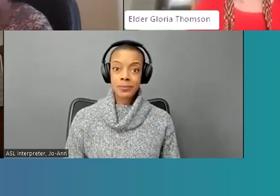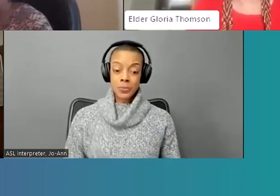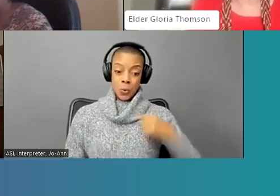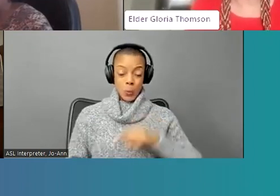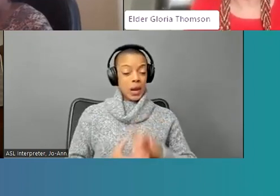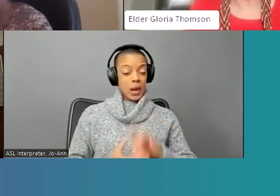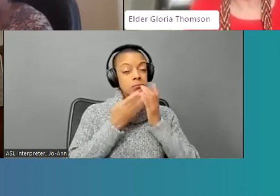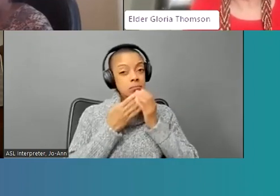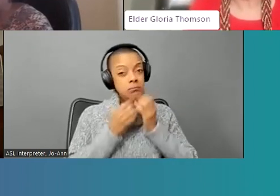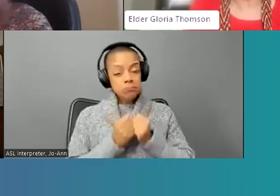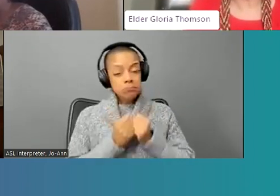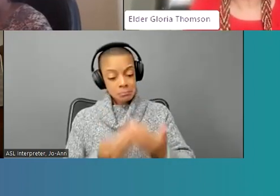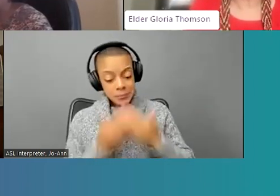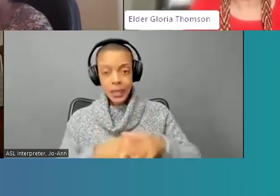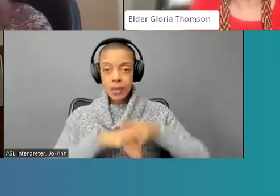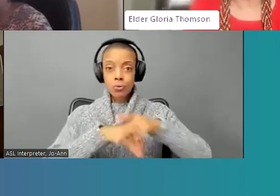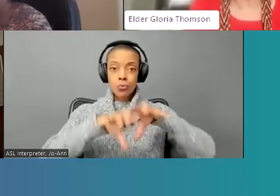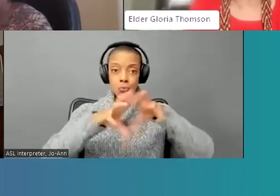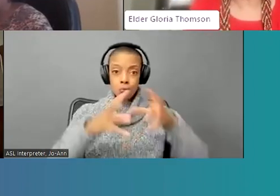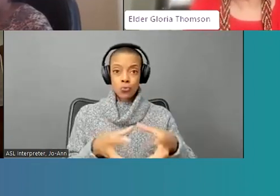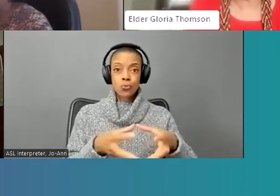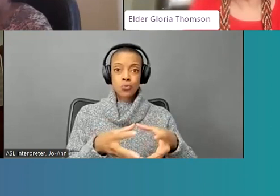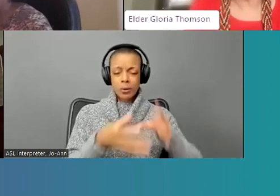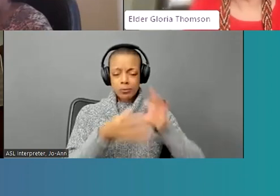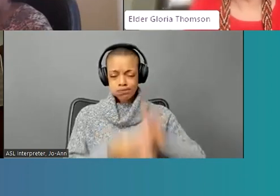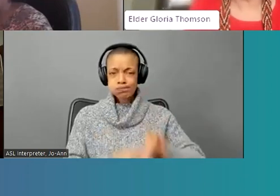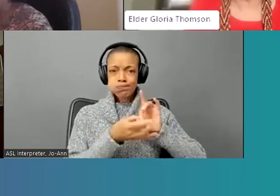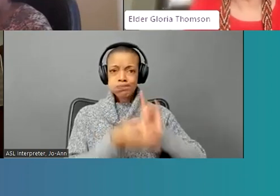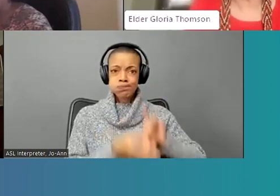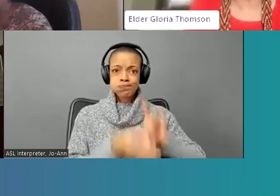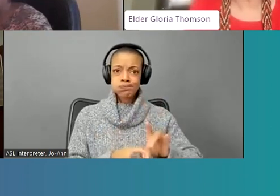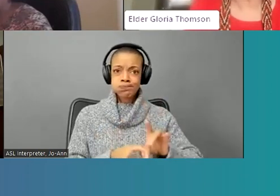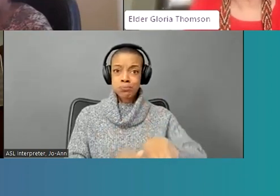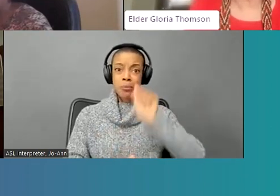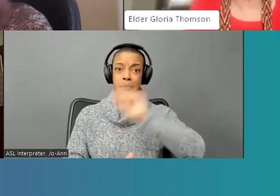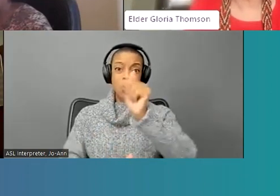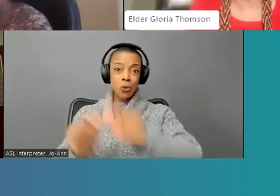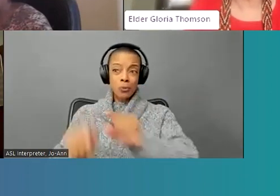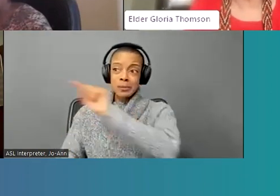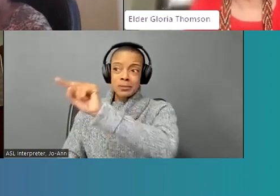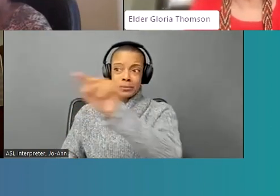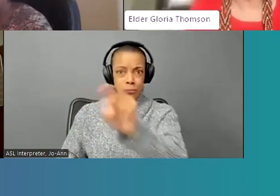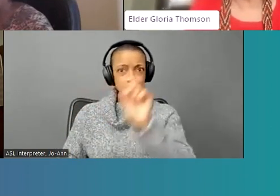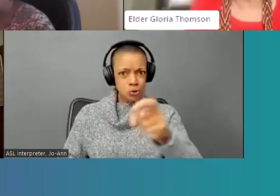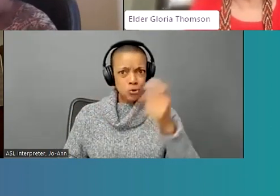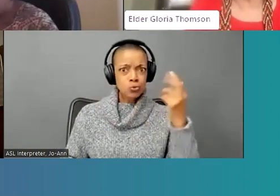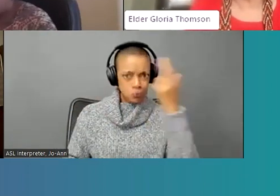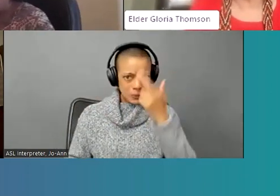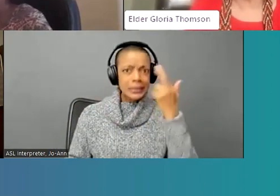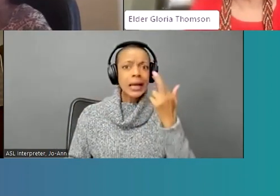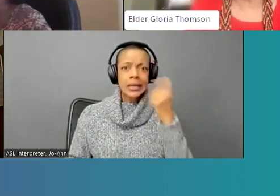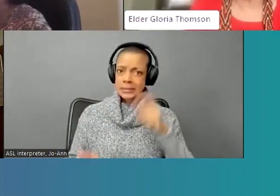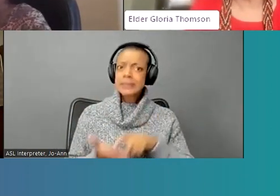upon, you know, and so I think that, you know, that acknowledgement and what we've,